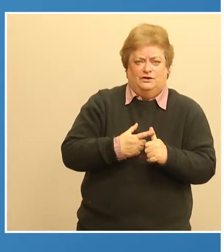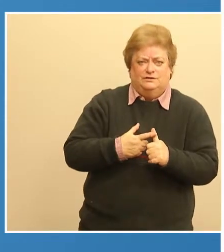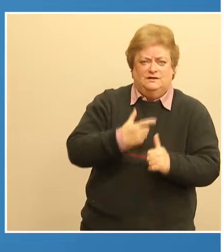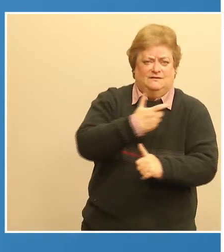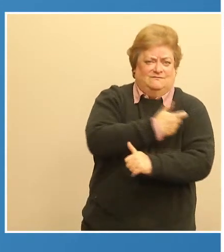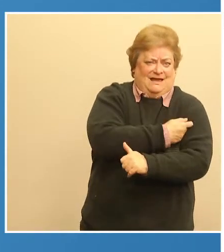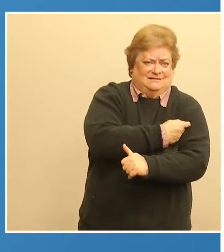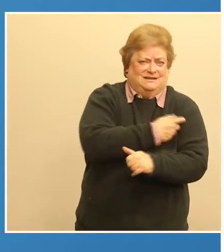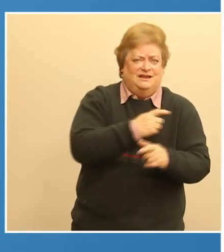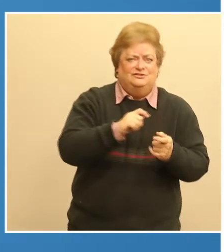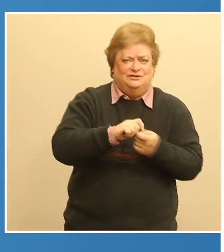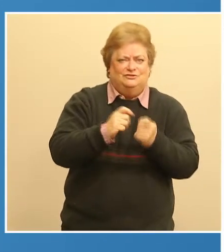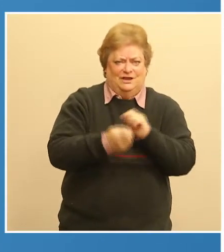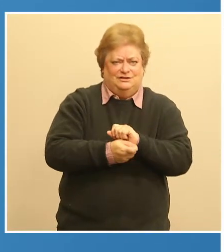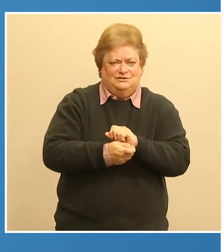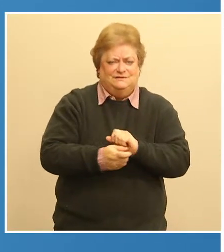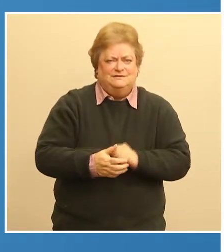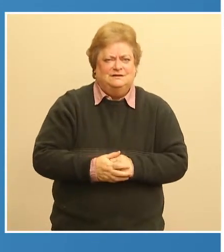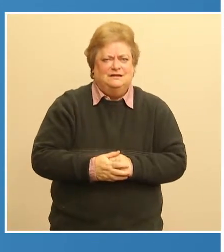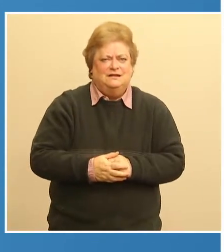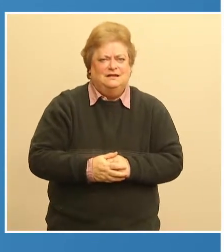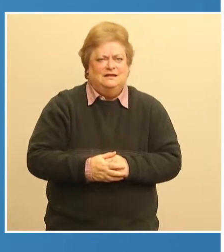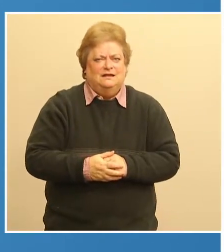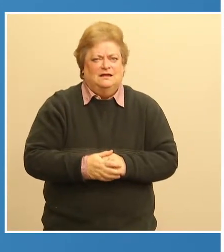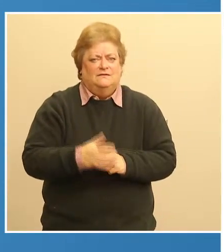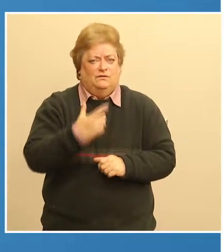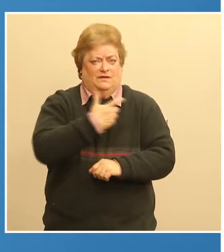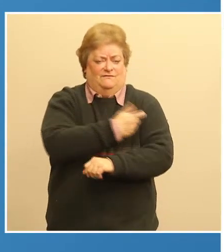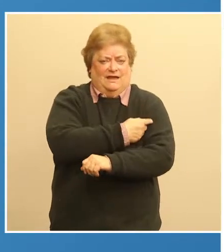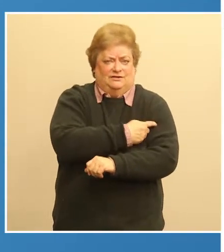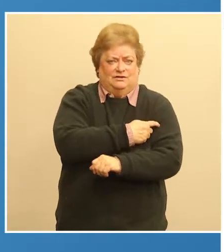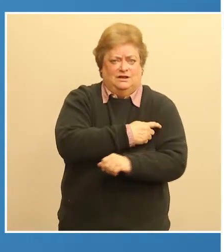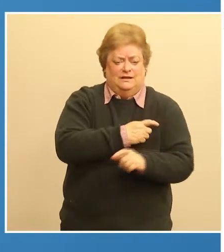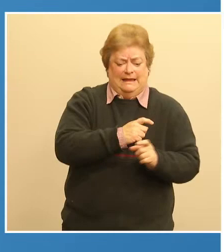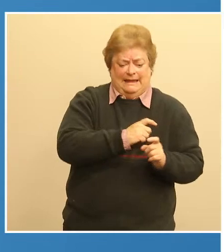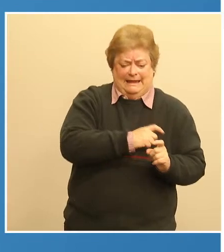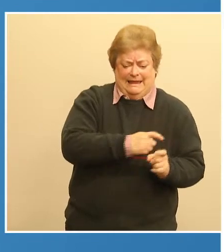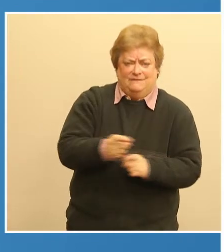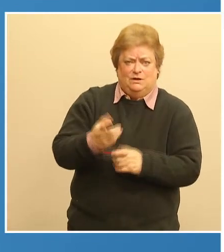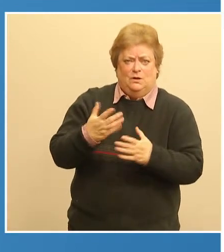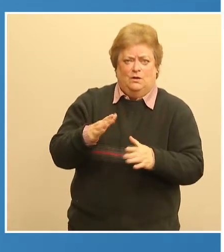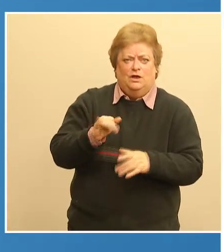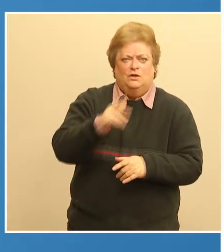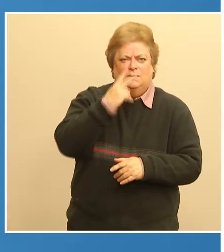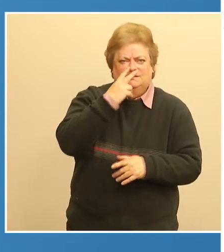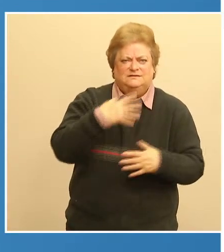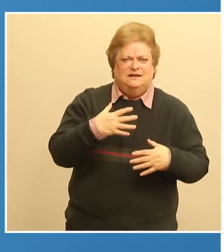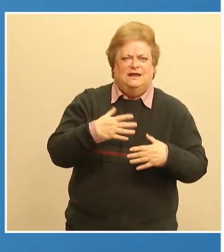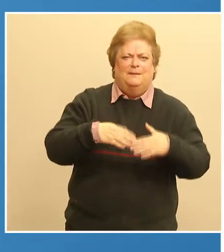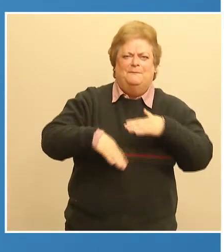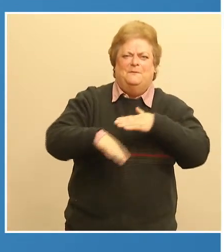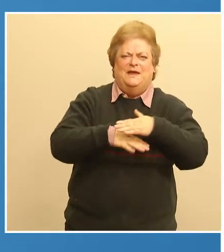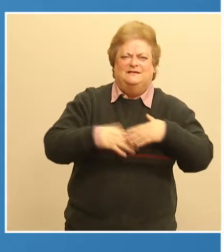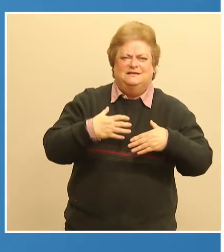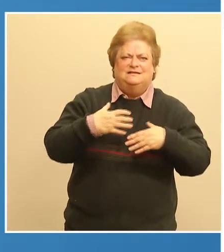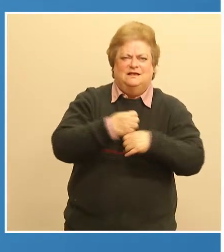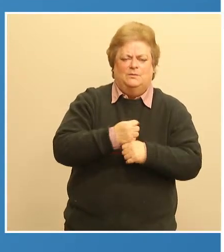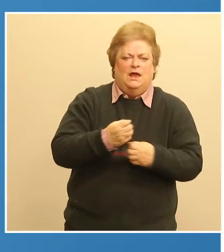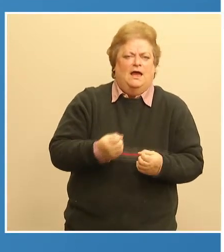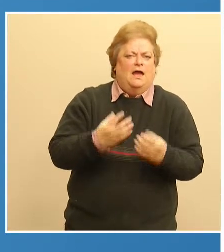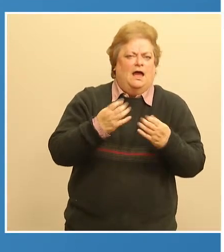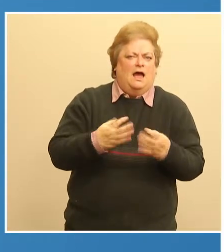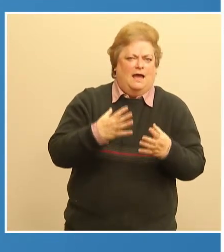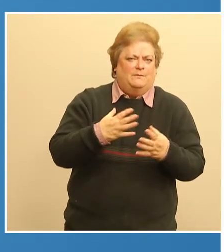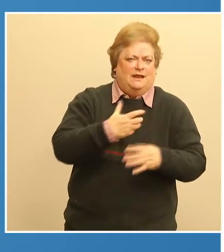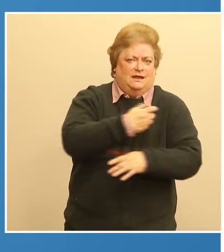the vaccination changes. On the Vaccinations Administered tab, you'll be able to see a basic summary of how many total vaccine